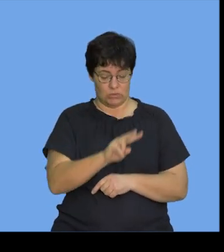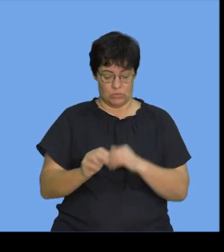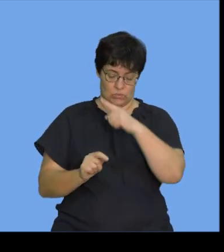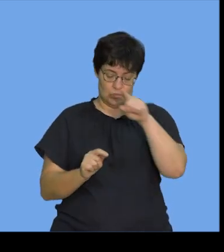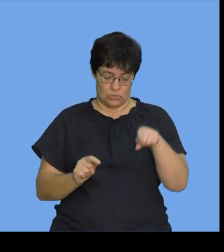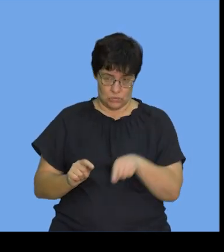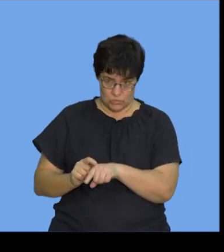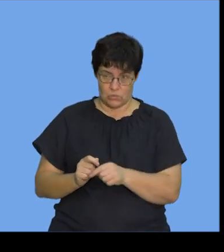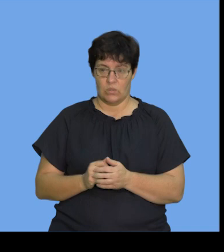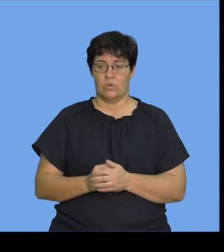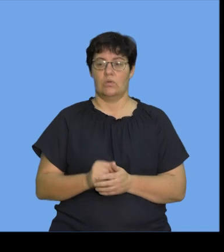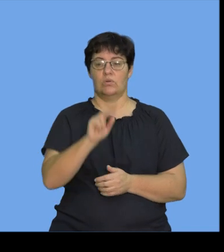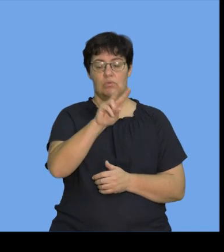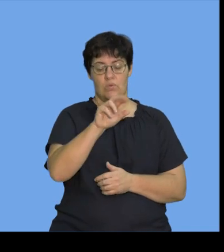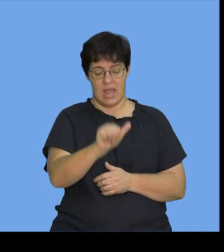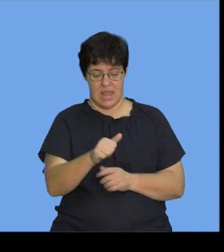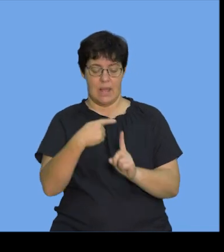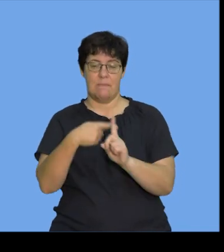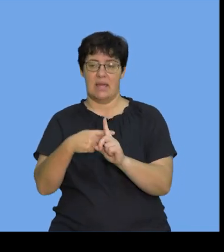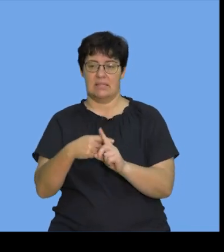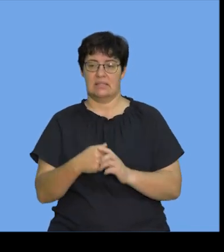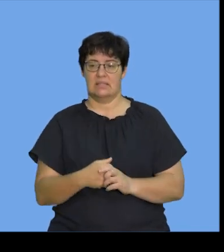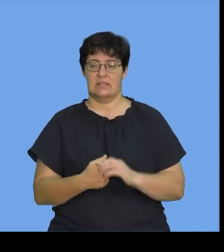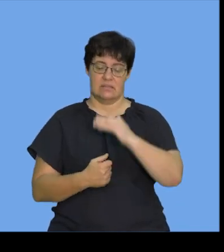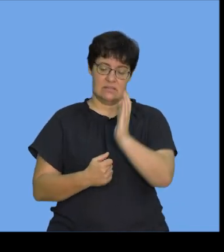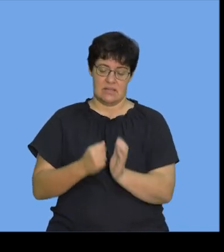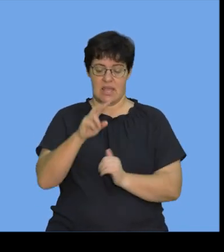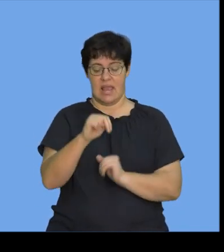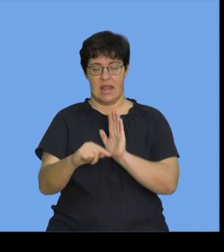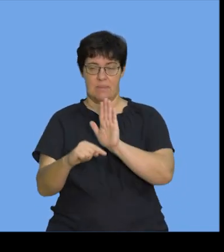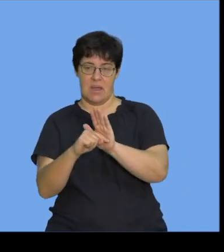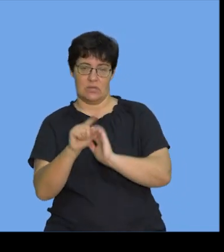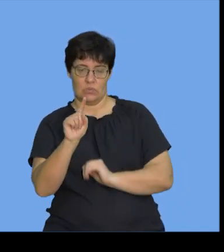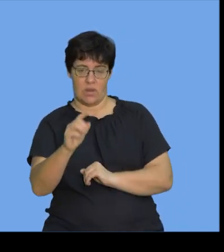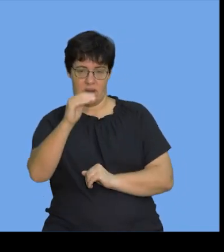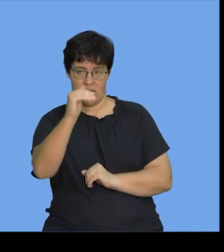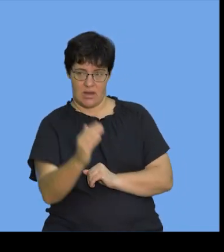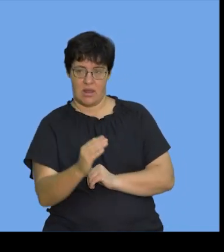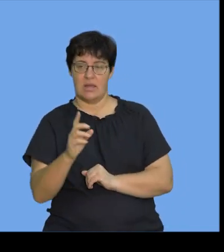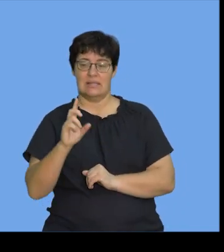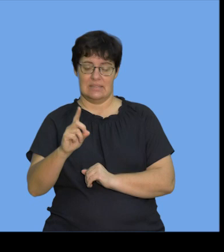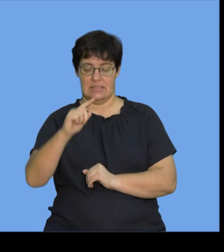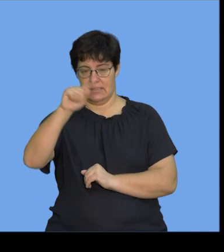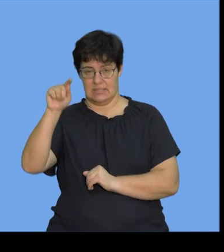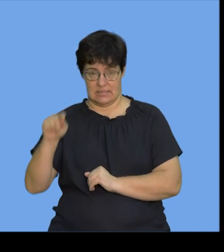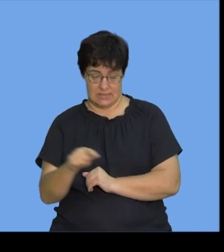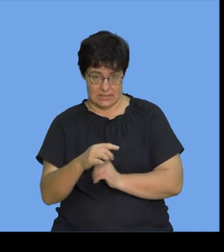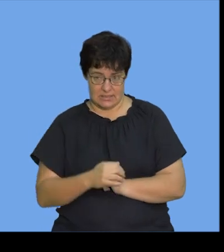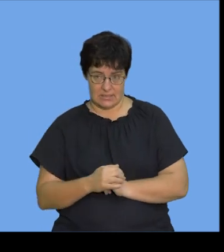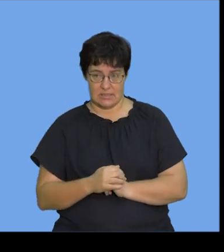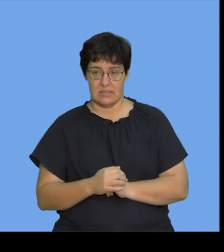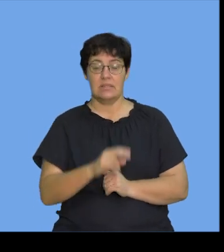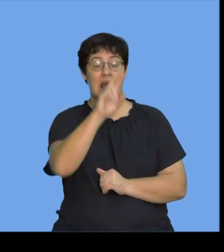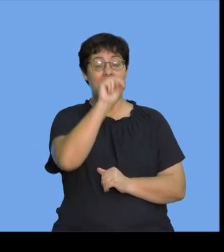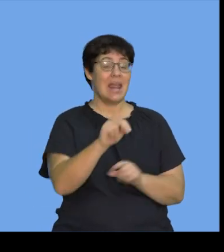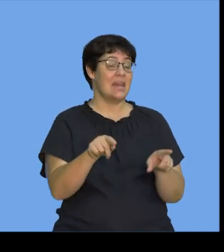substitute where. 2A plus N minus 1 multiplied by D. Our N, as